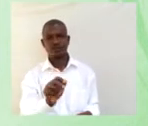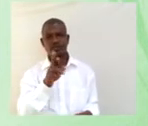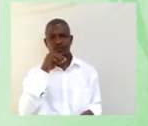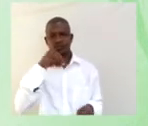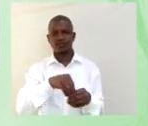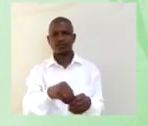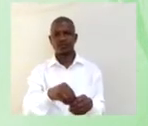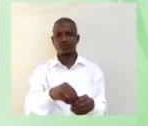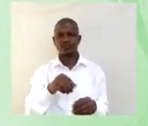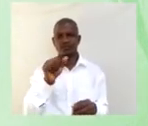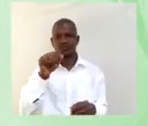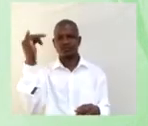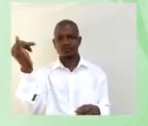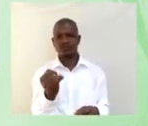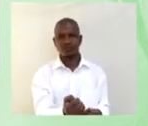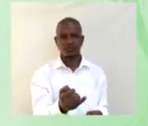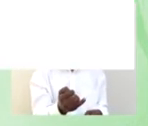E-A-R in heart.